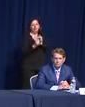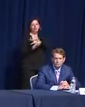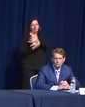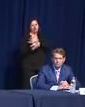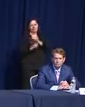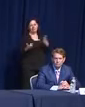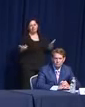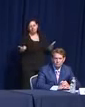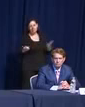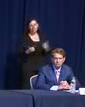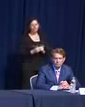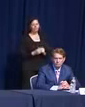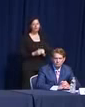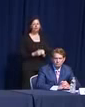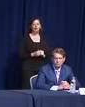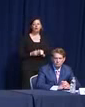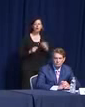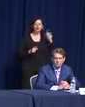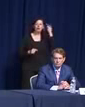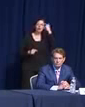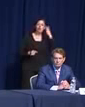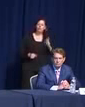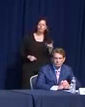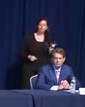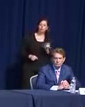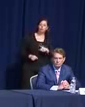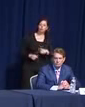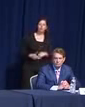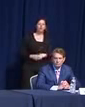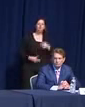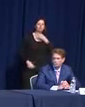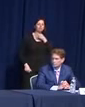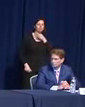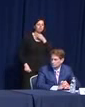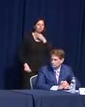specifics. Is it possible, by the way, I ask as a non-expert, is it